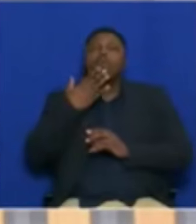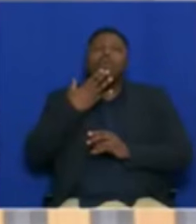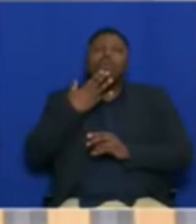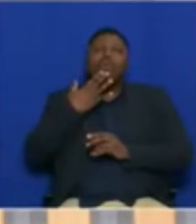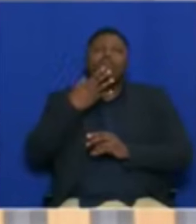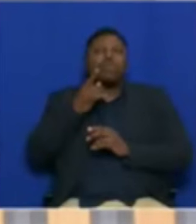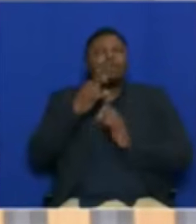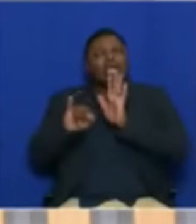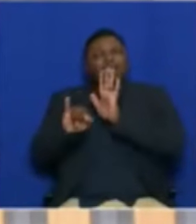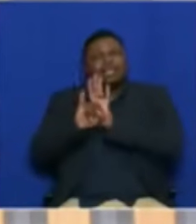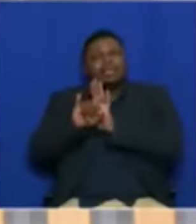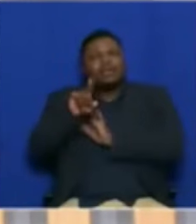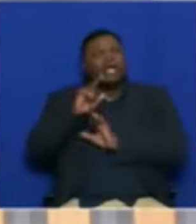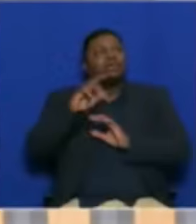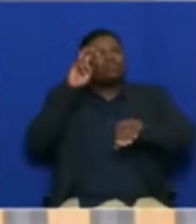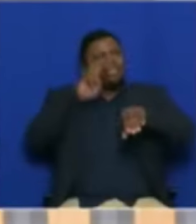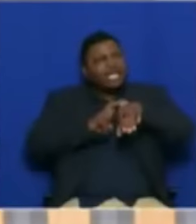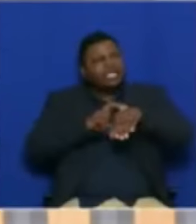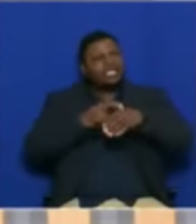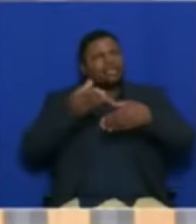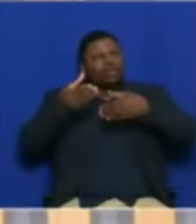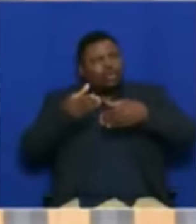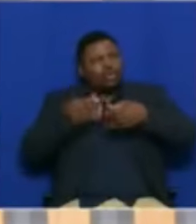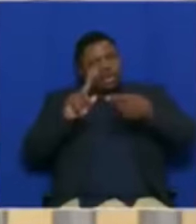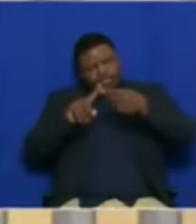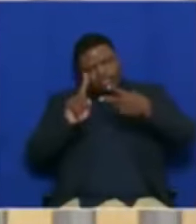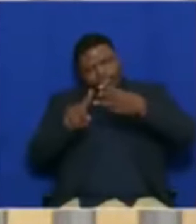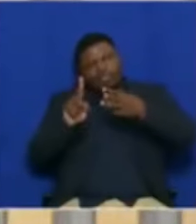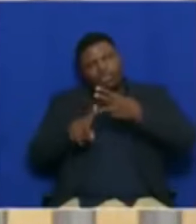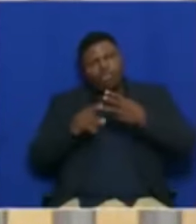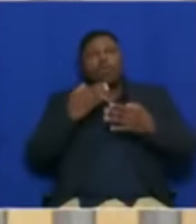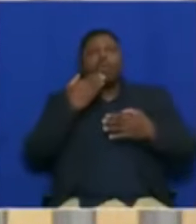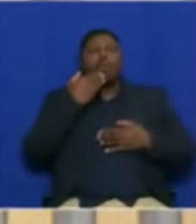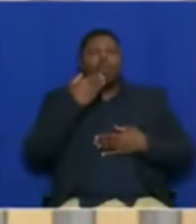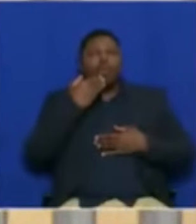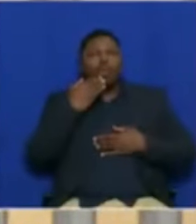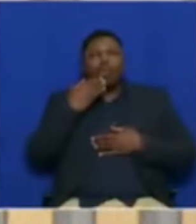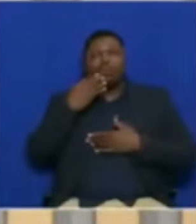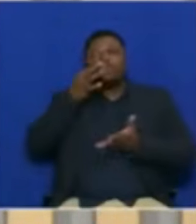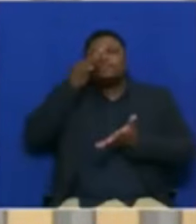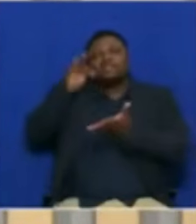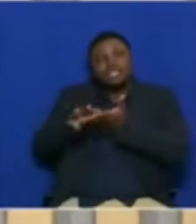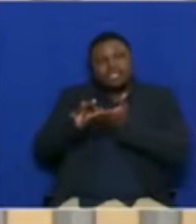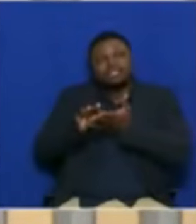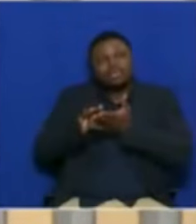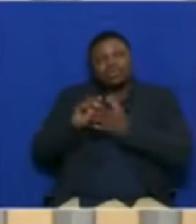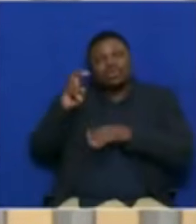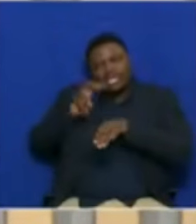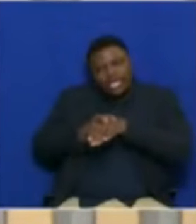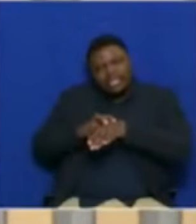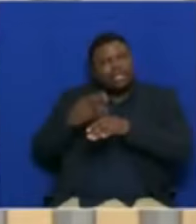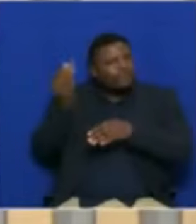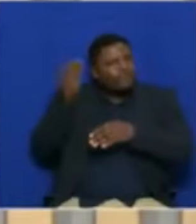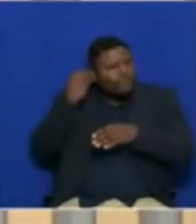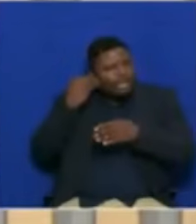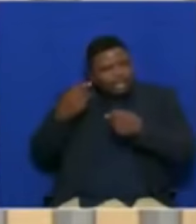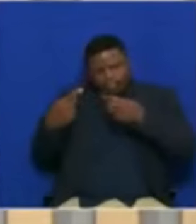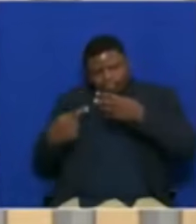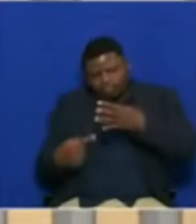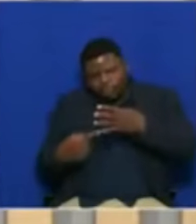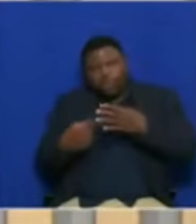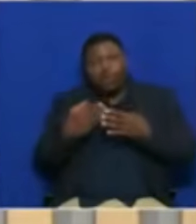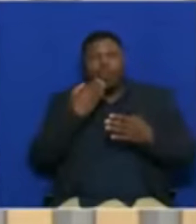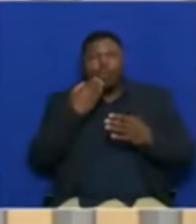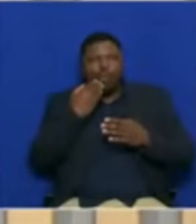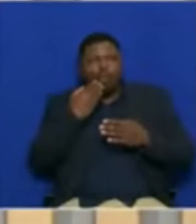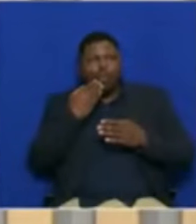Yes. Okay. Yes. And I would have asked, okay, I want the employment, the